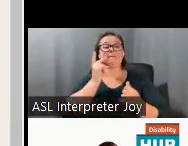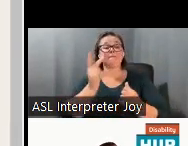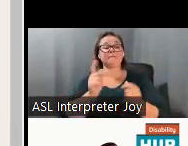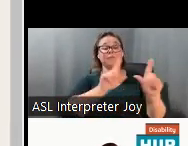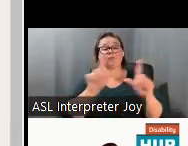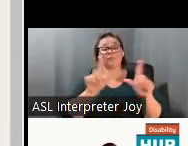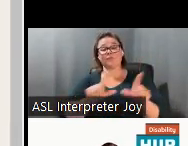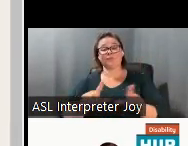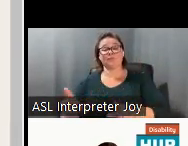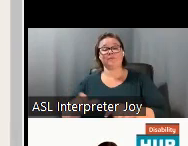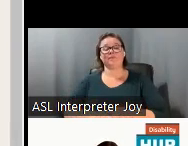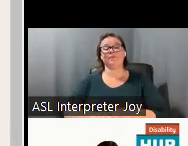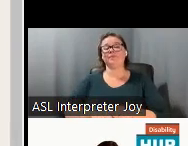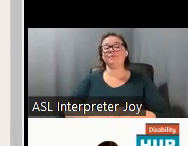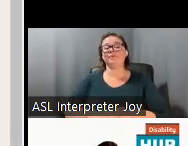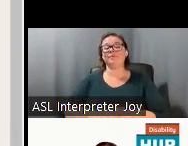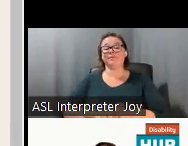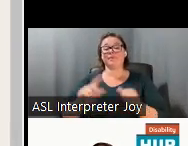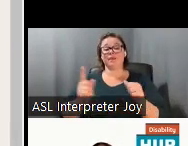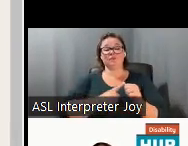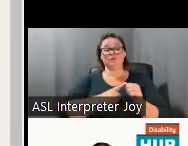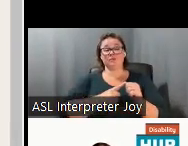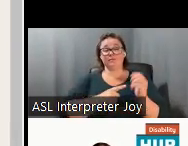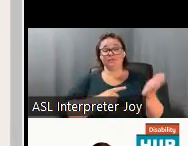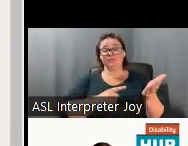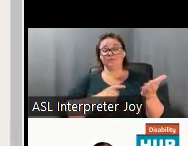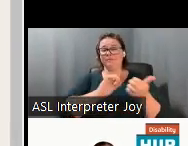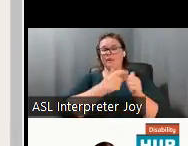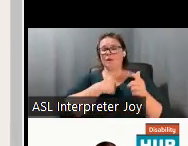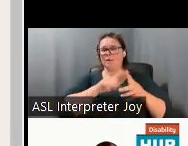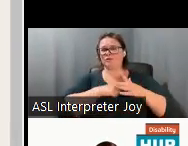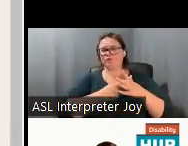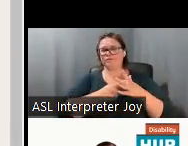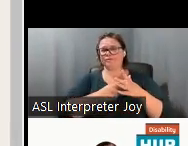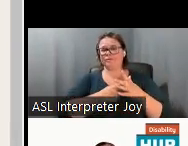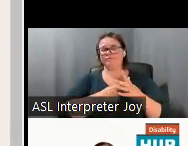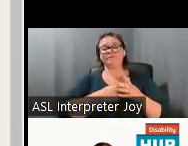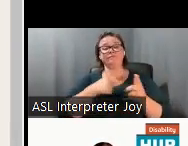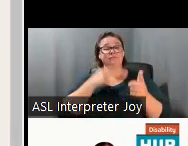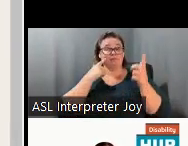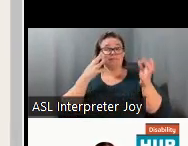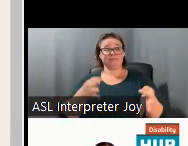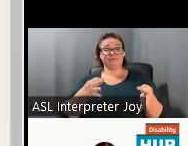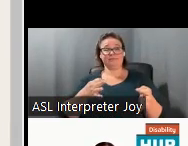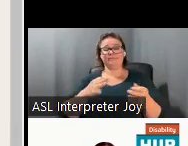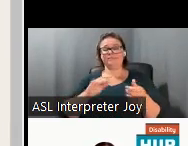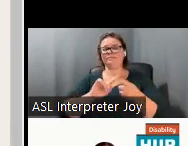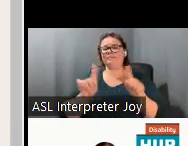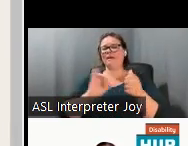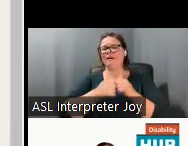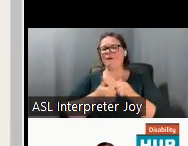paths. And the first one is, how do I get started? I get to decide, but how do I get